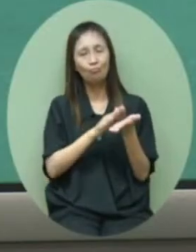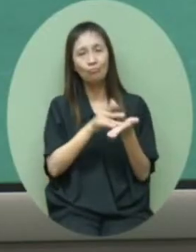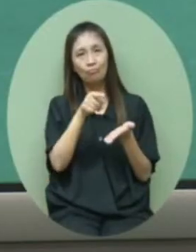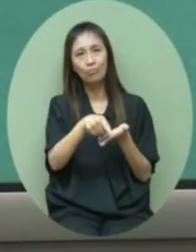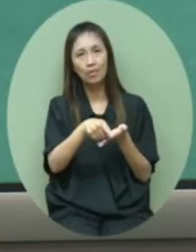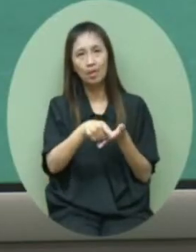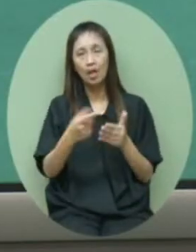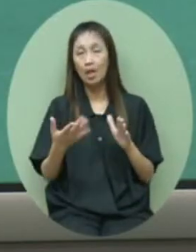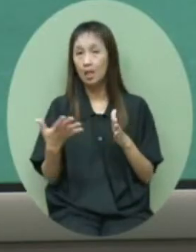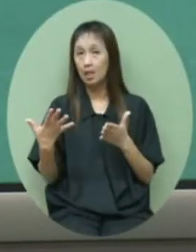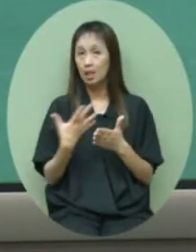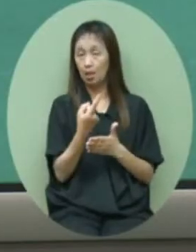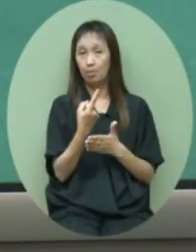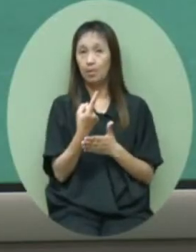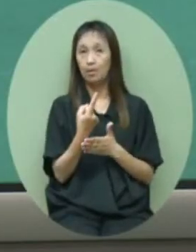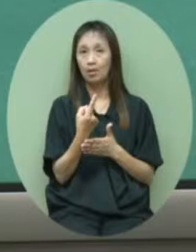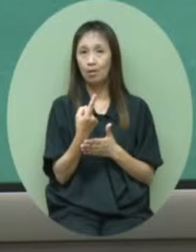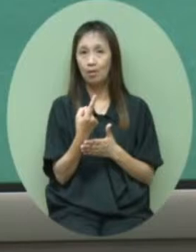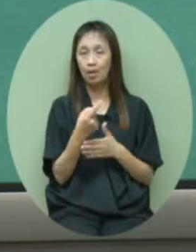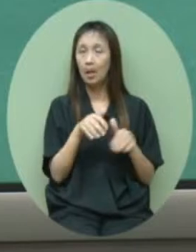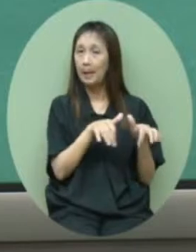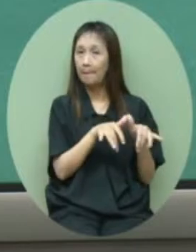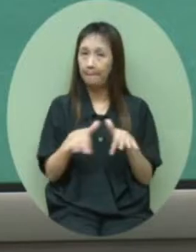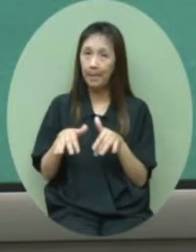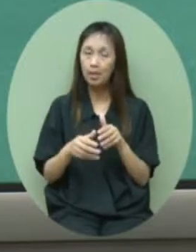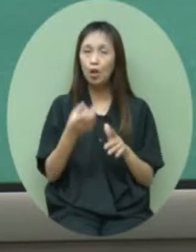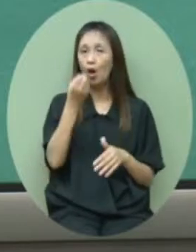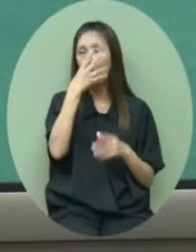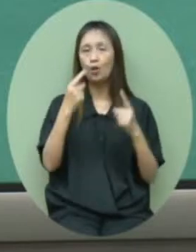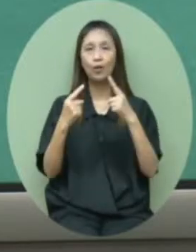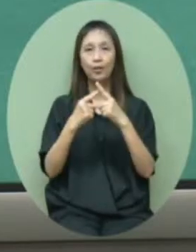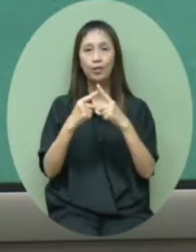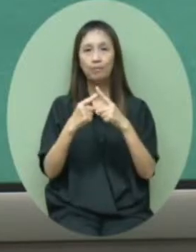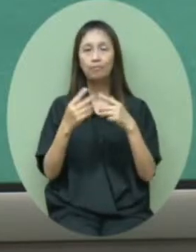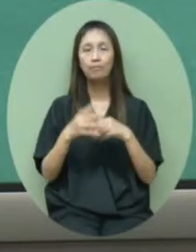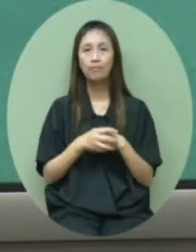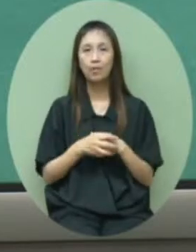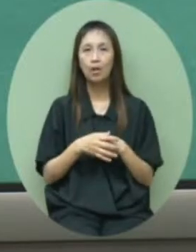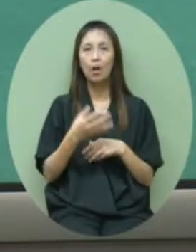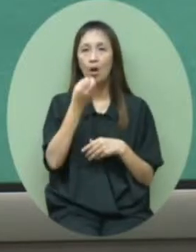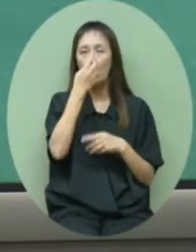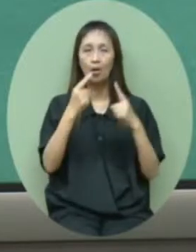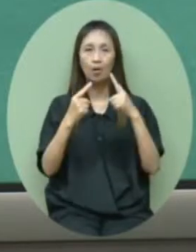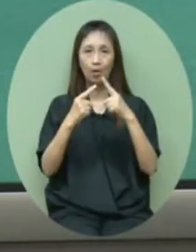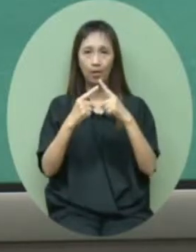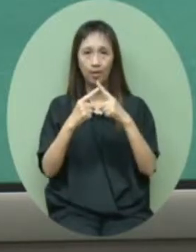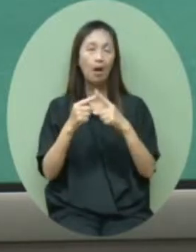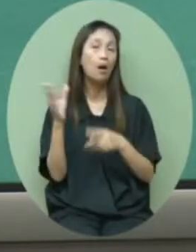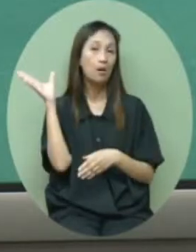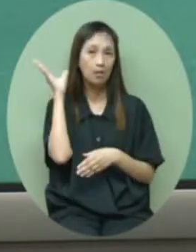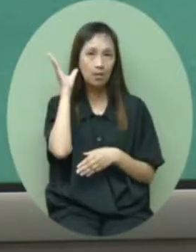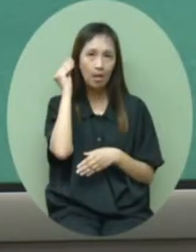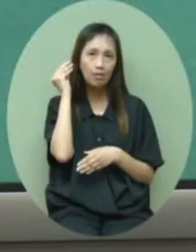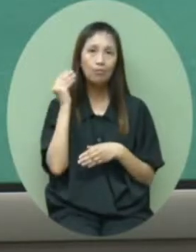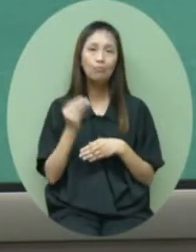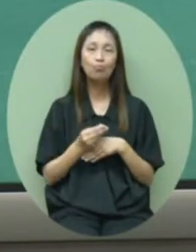Kong resident feel proud of this excellent result. And of course,